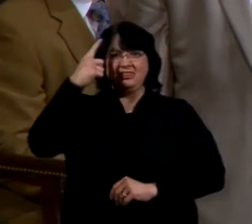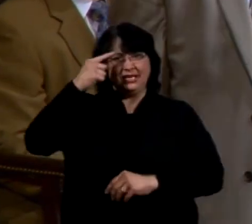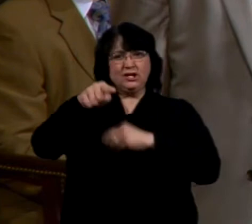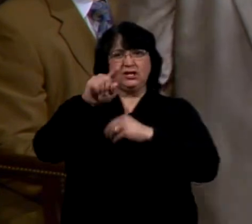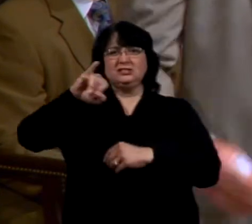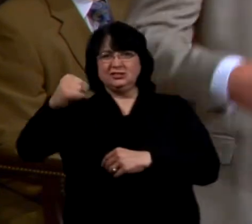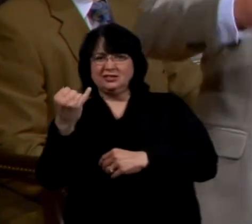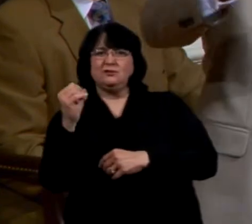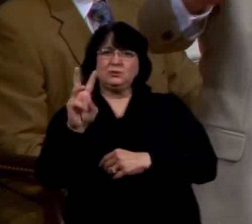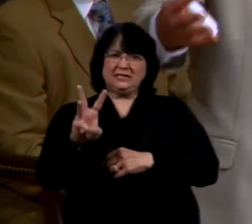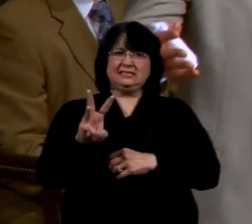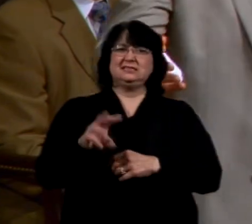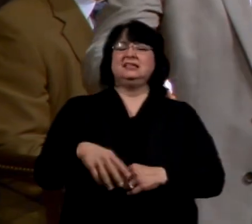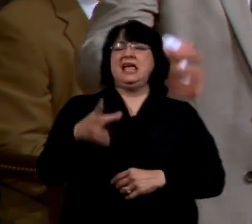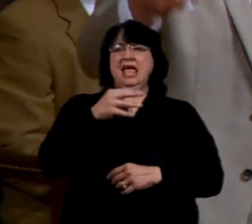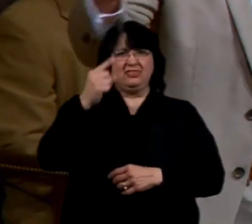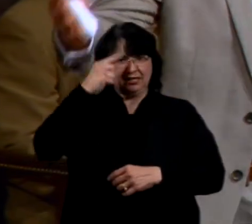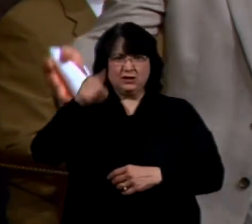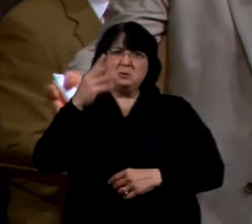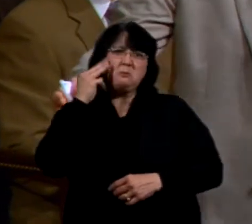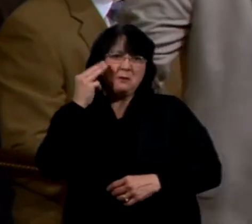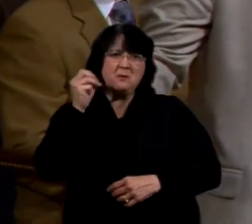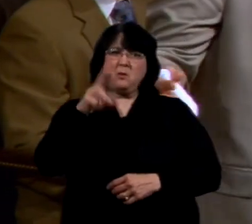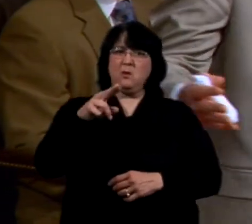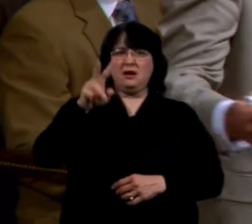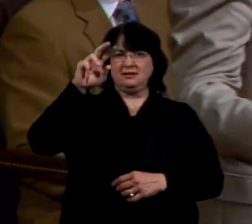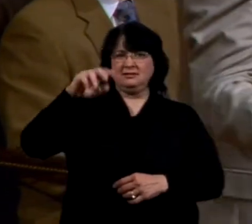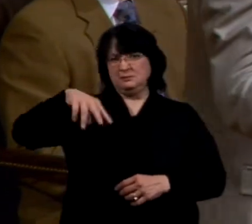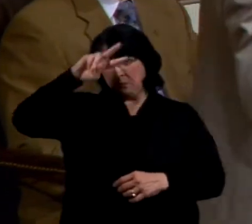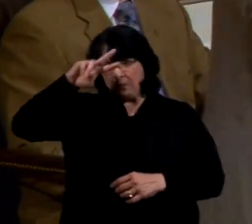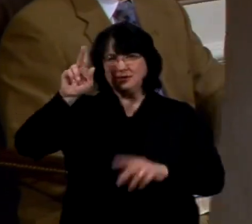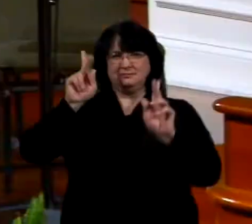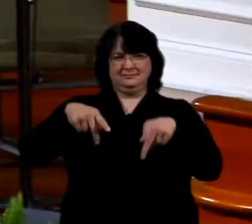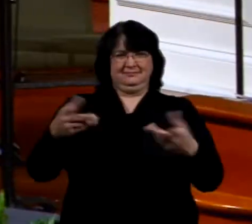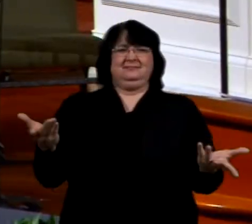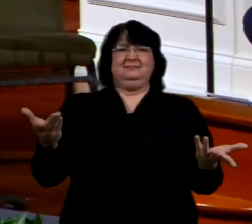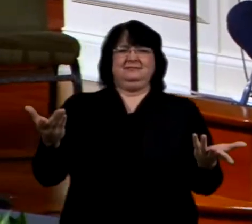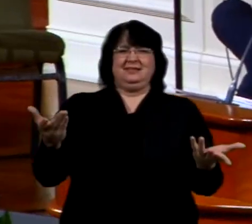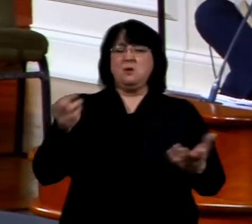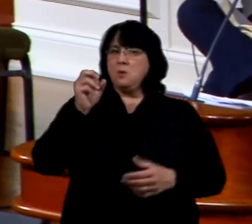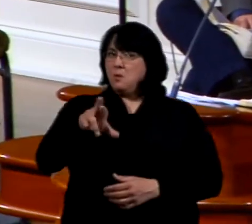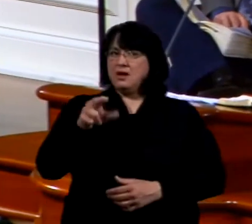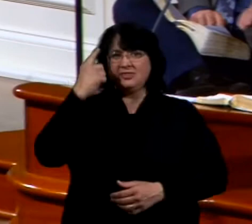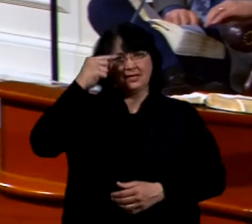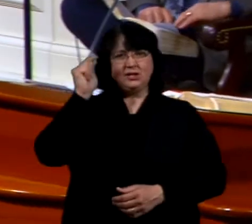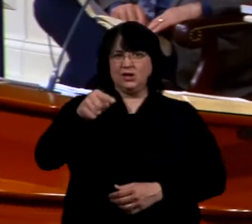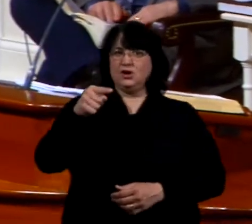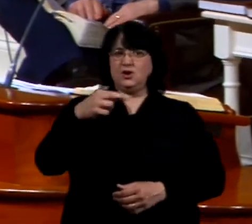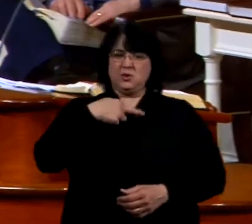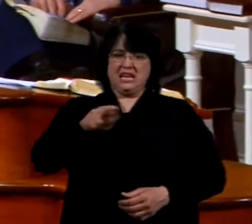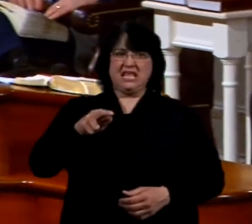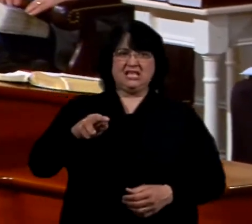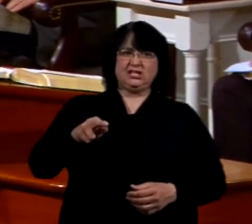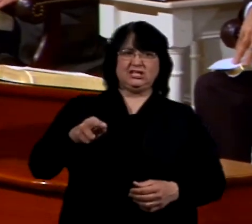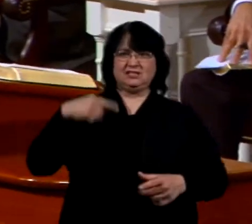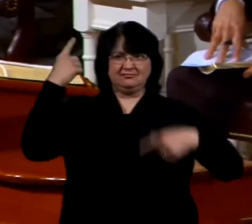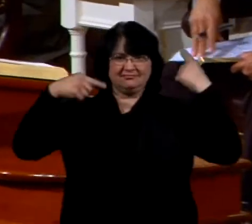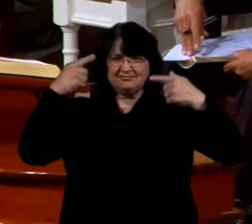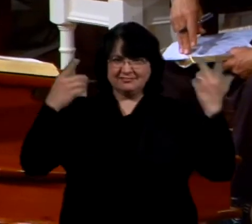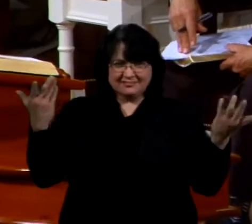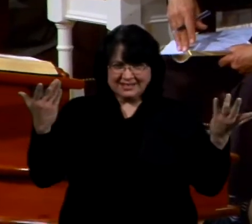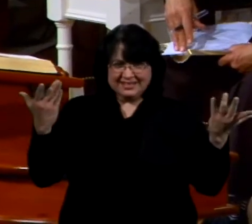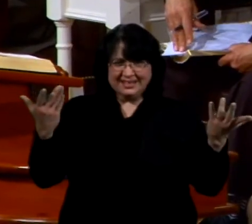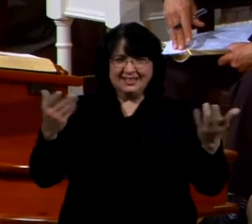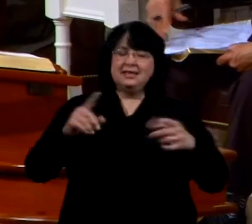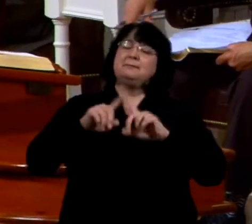Jehovah's Witness. They're going to think you're a Mormon or a moron. Are they going to think you're a religious zealot? Hey, listen,